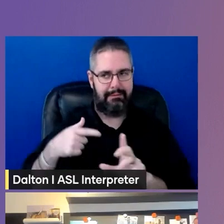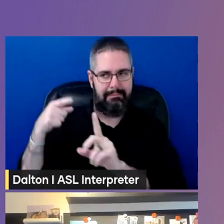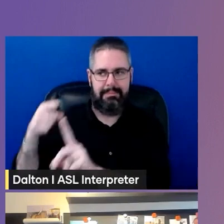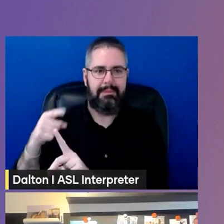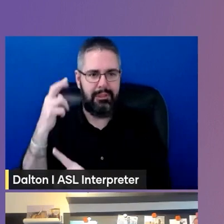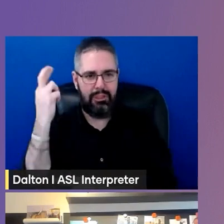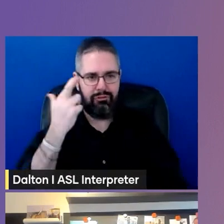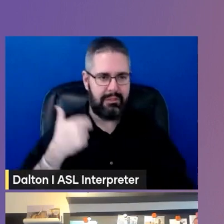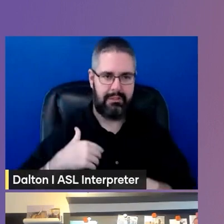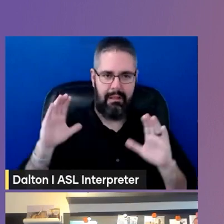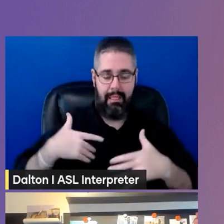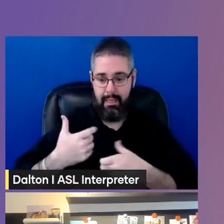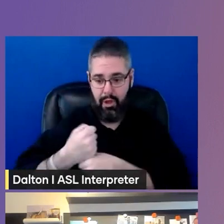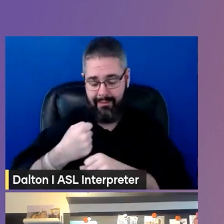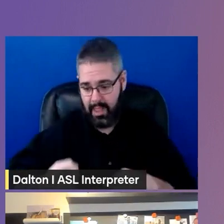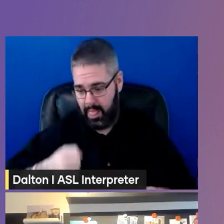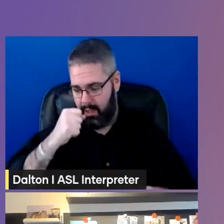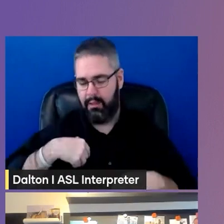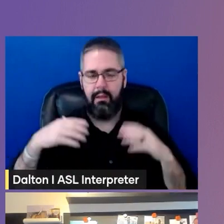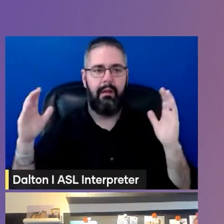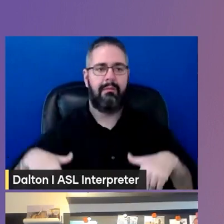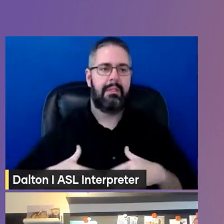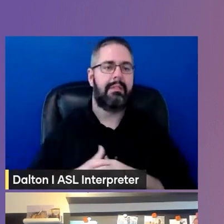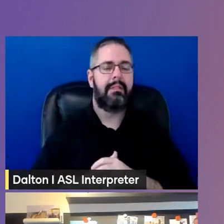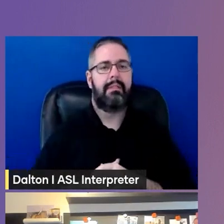first coffee yet.